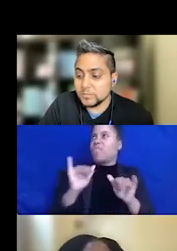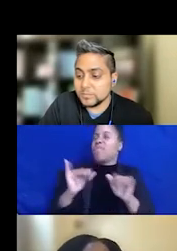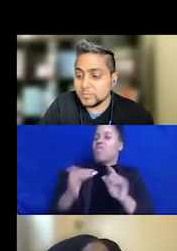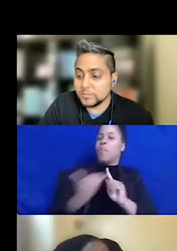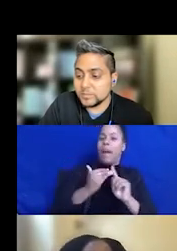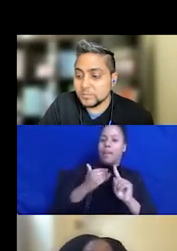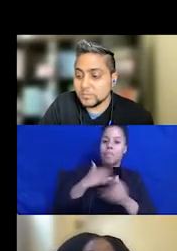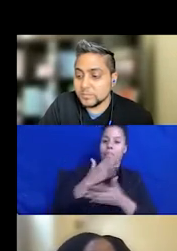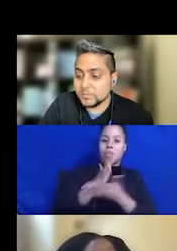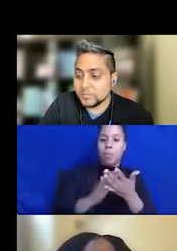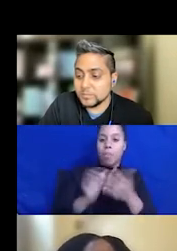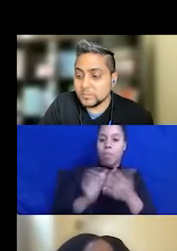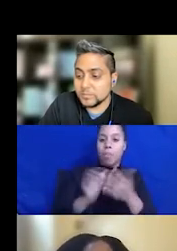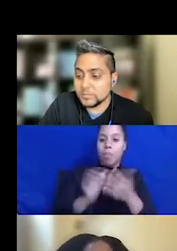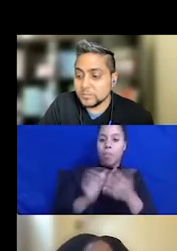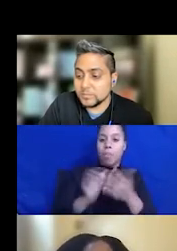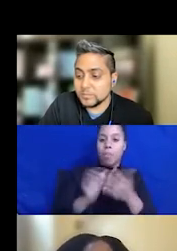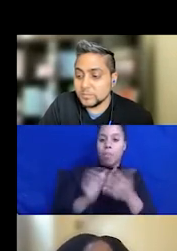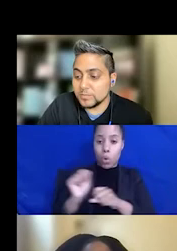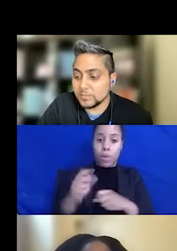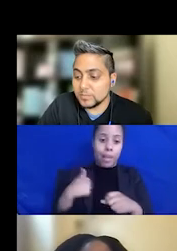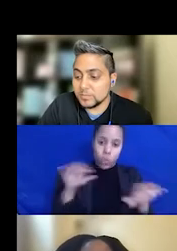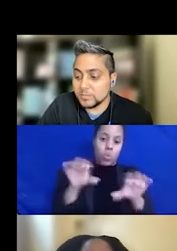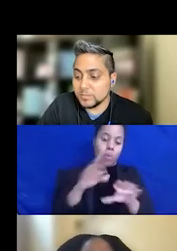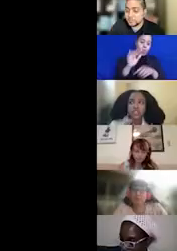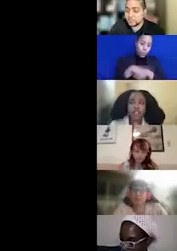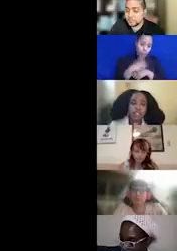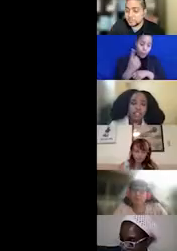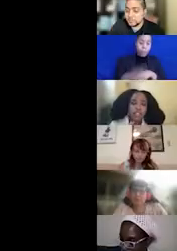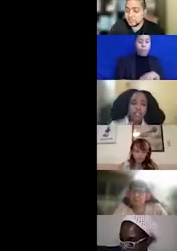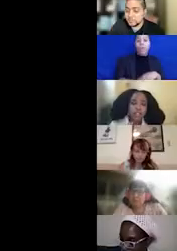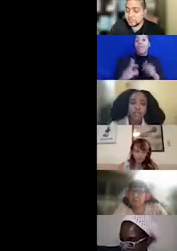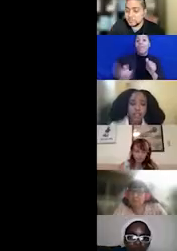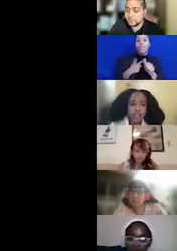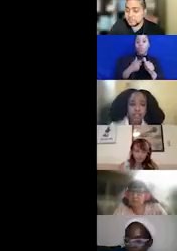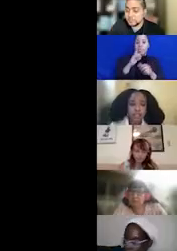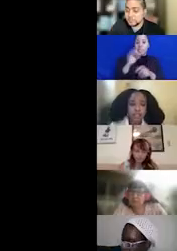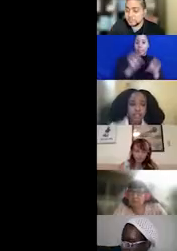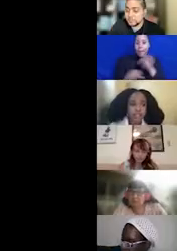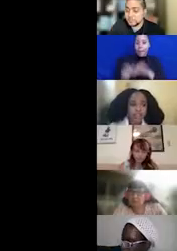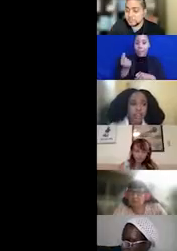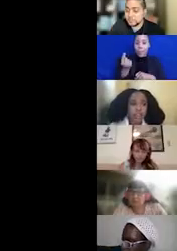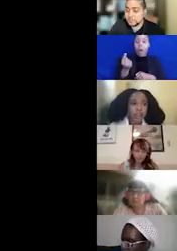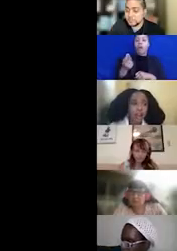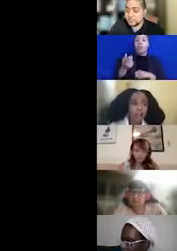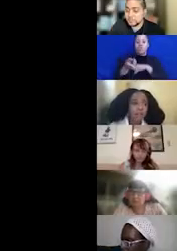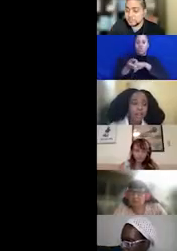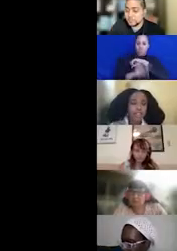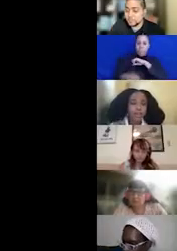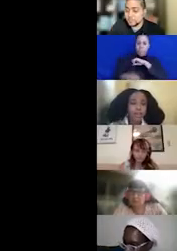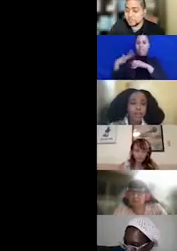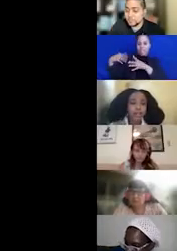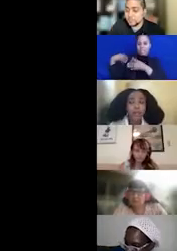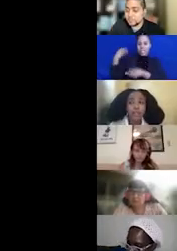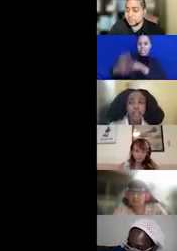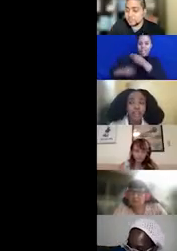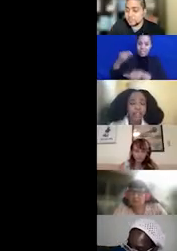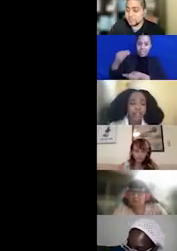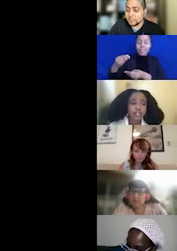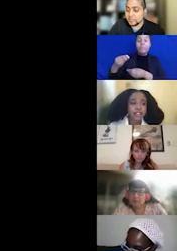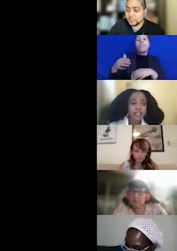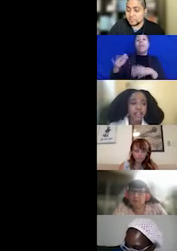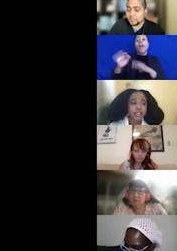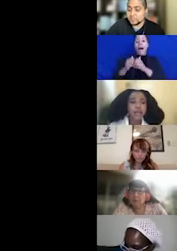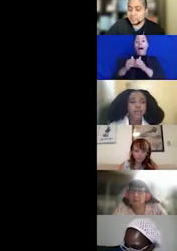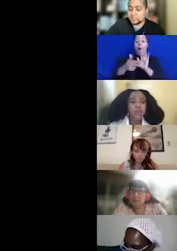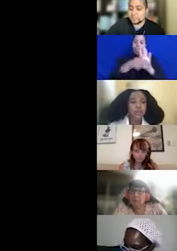do today. So the first tactic is criminalizing dissent by labeling